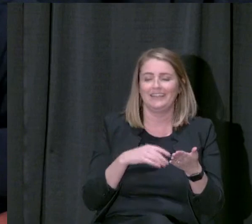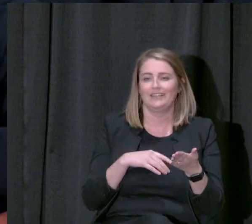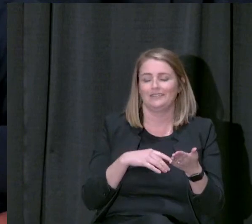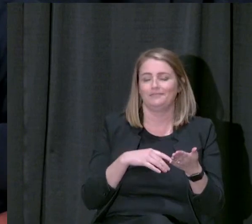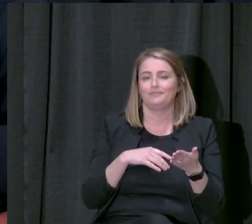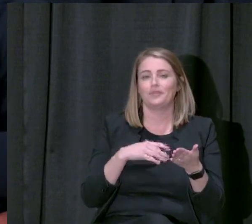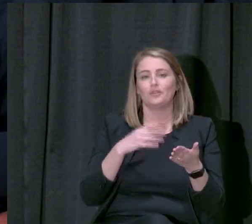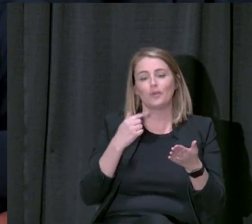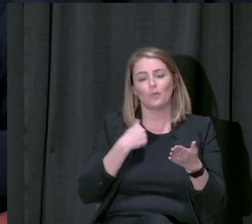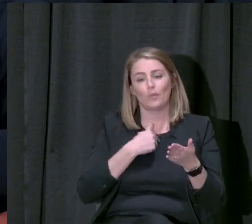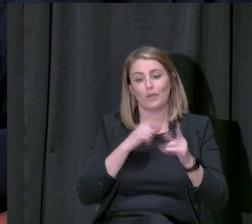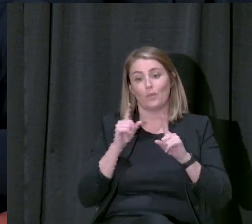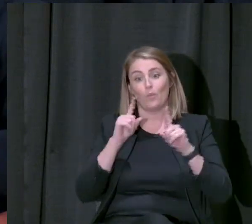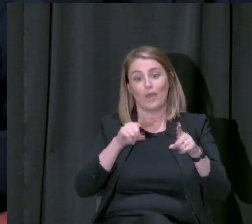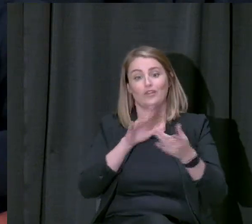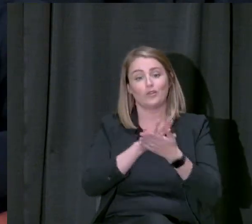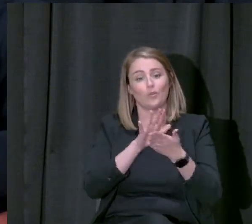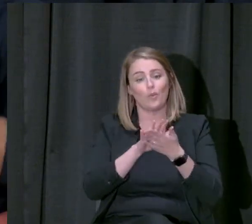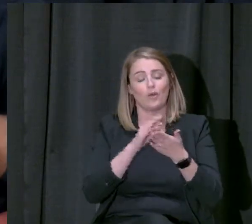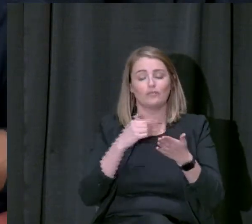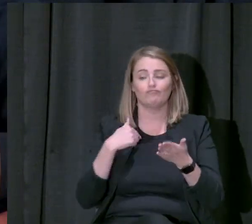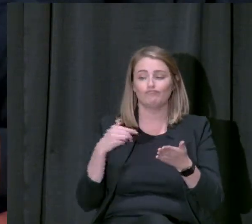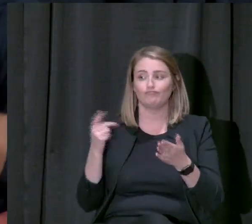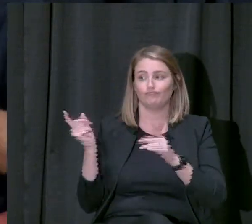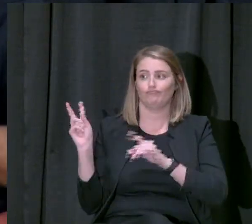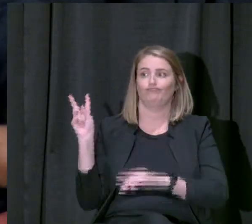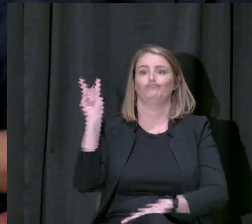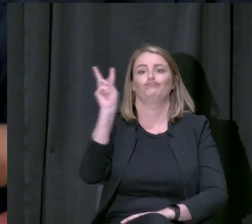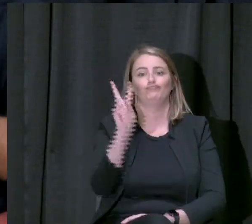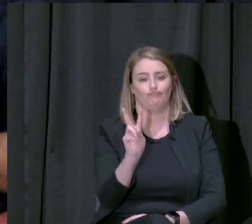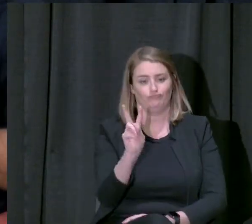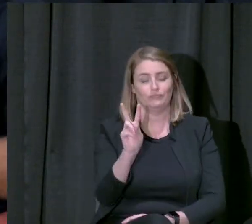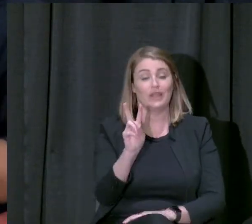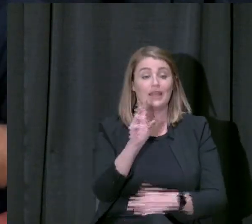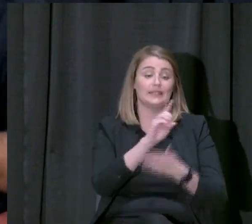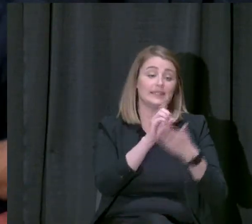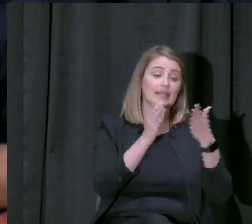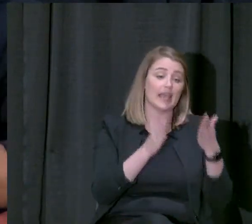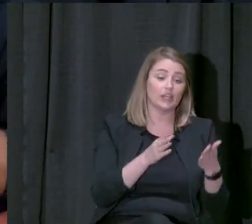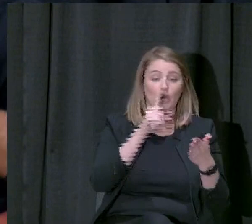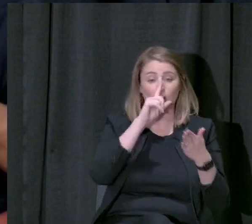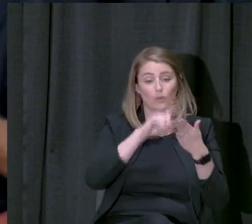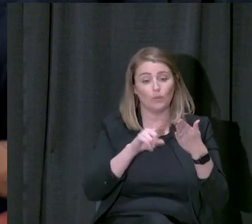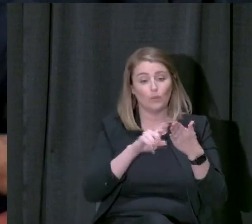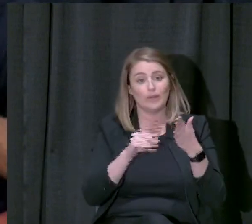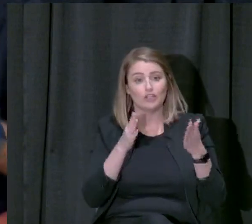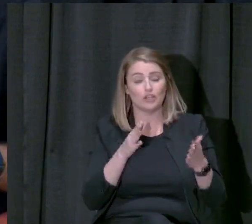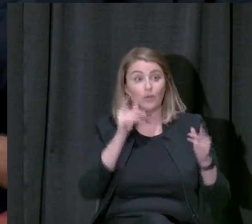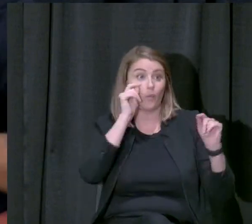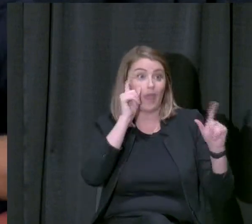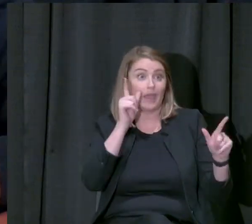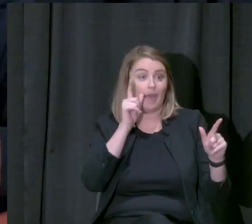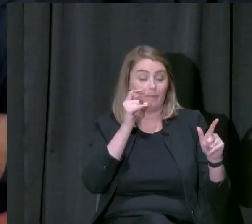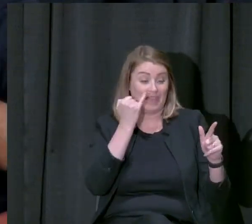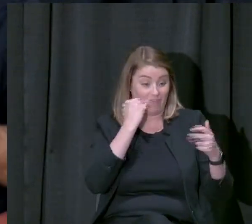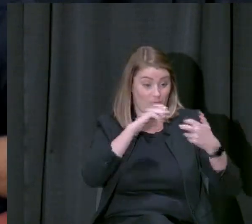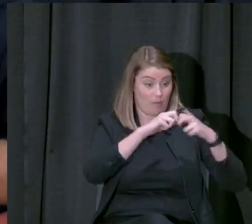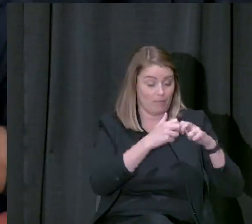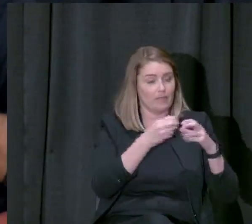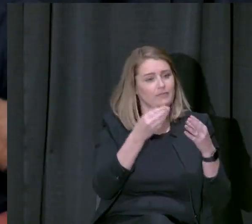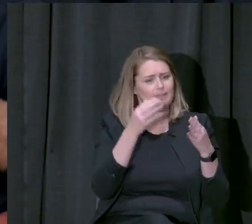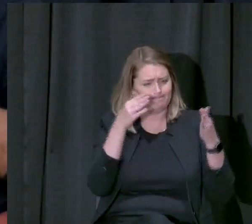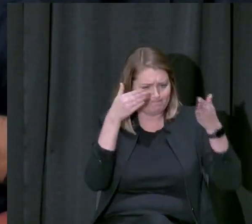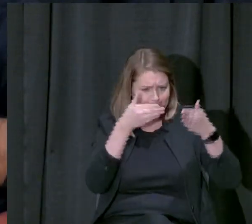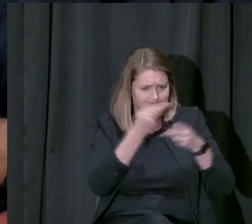we told the kids there that a designer or a researcher is somebody who just wakes up and solves problems for a living. We wake